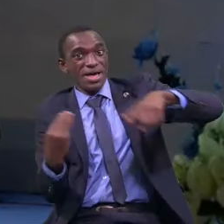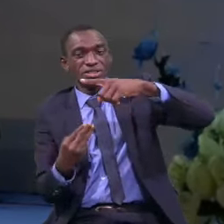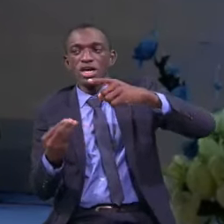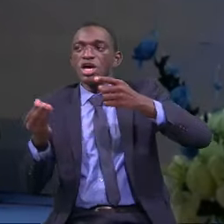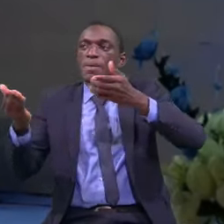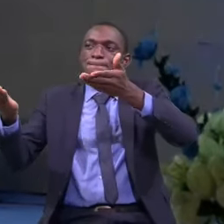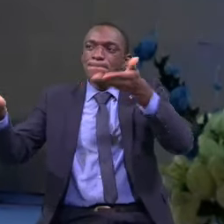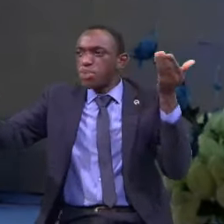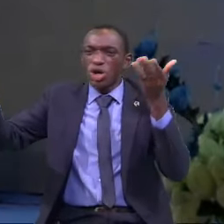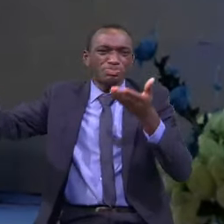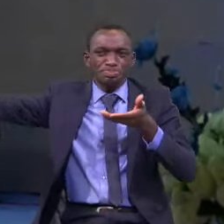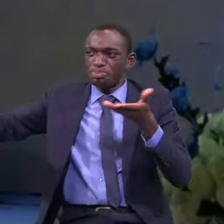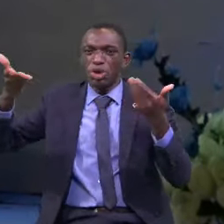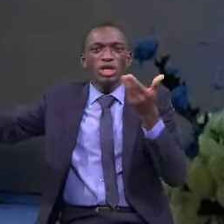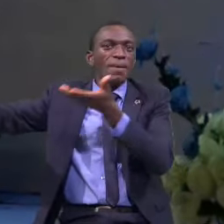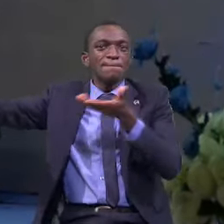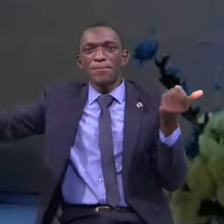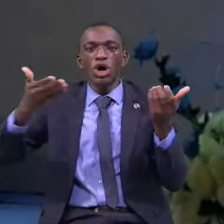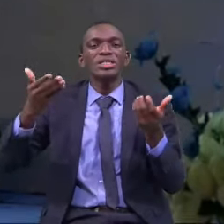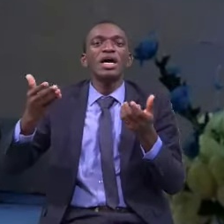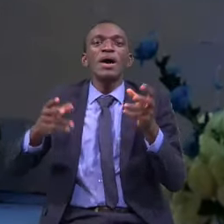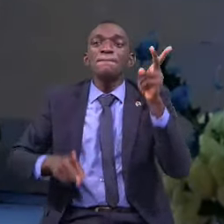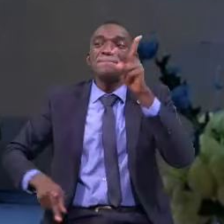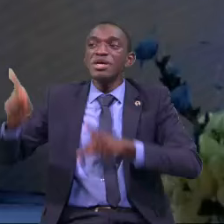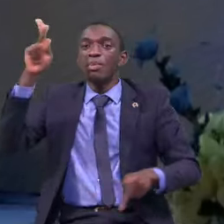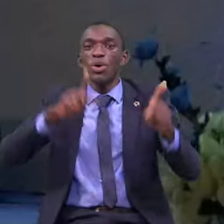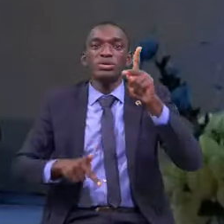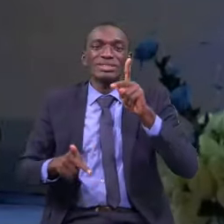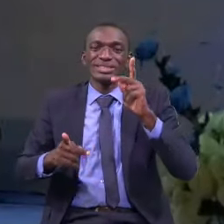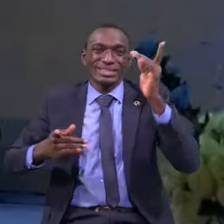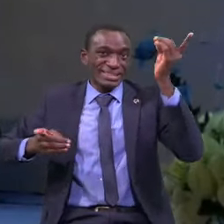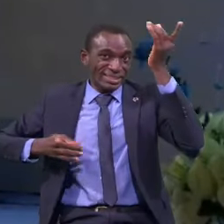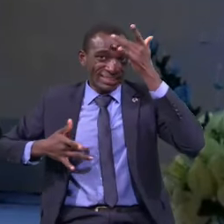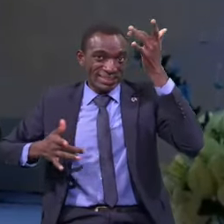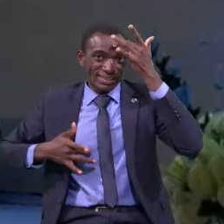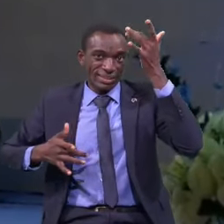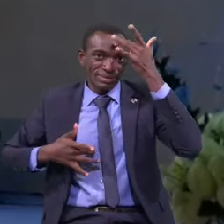unto him all that were diseased.